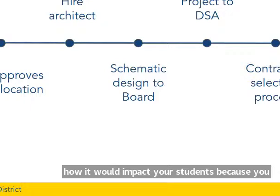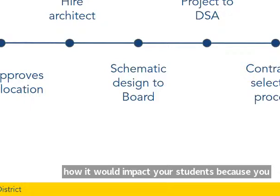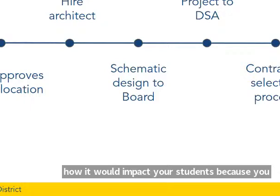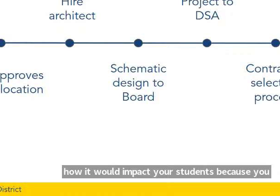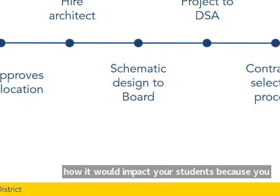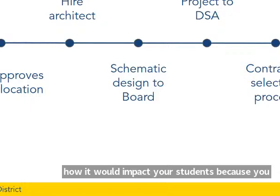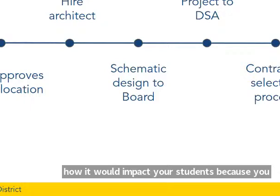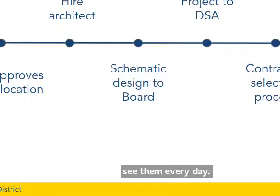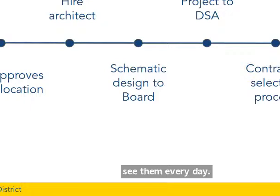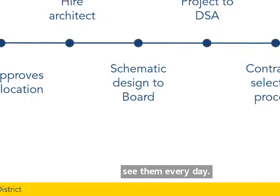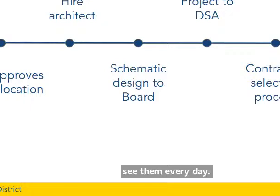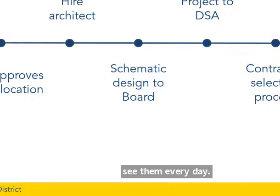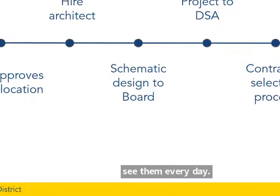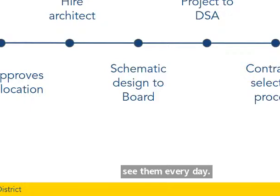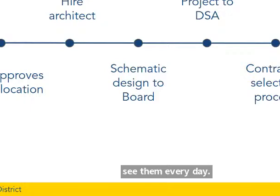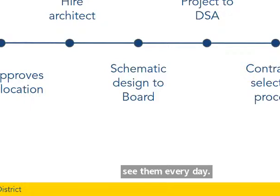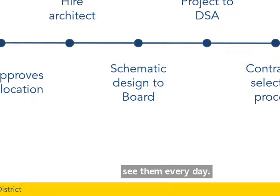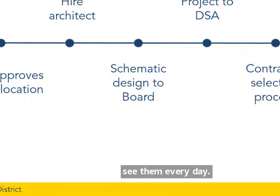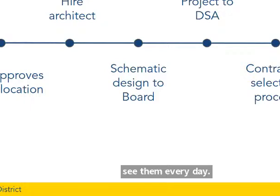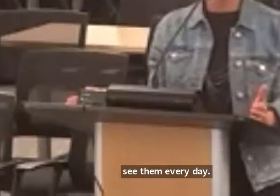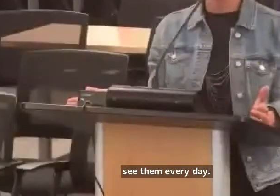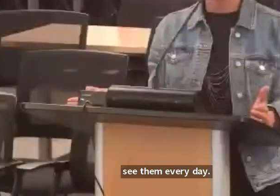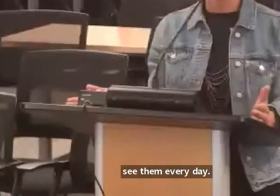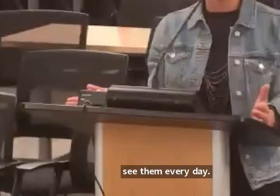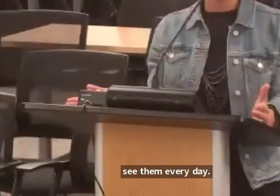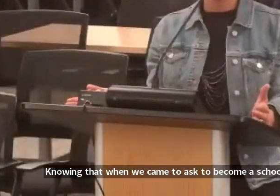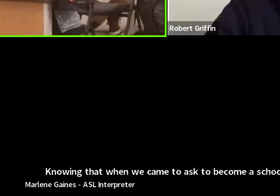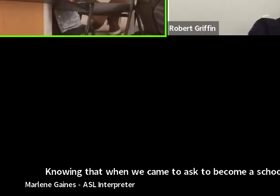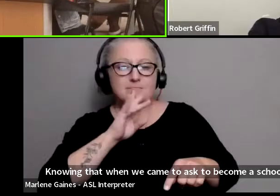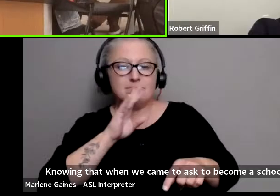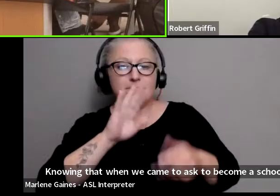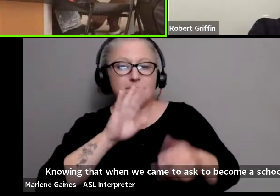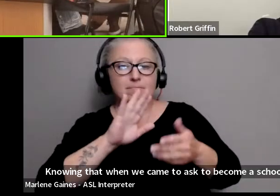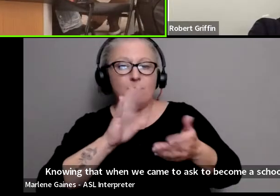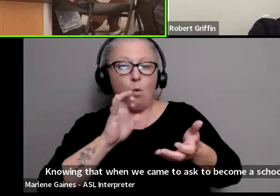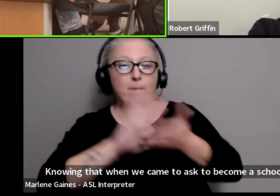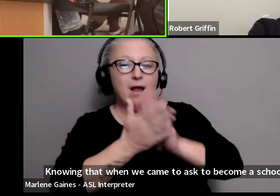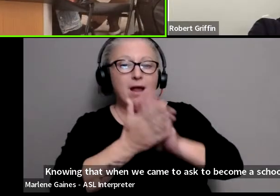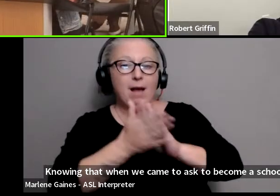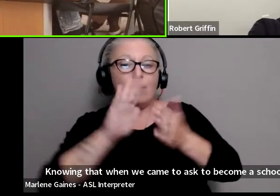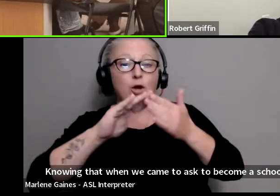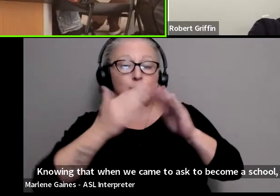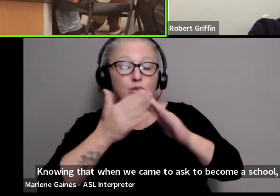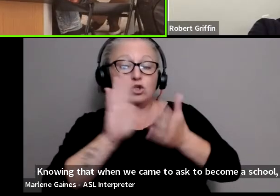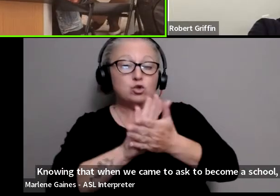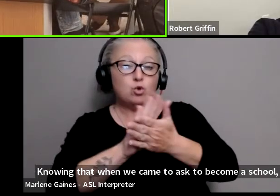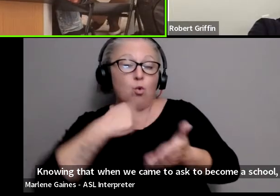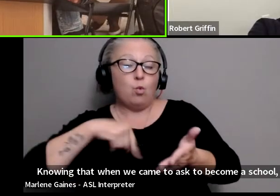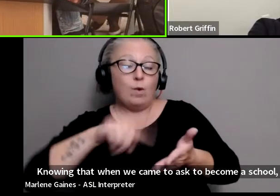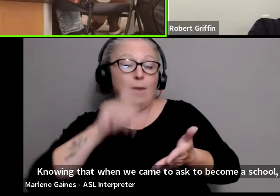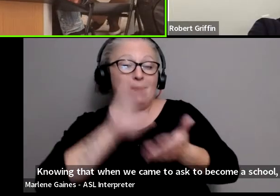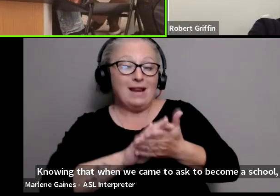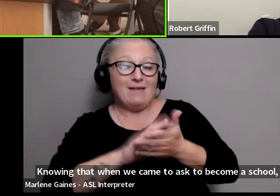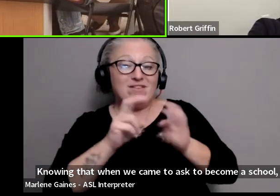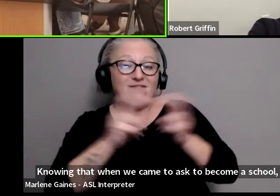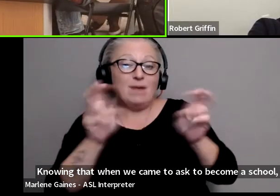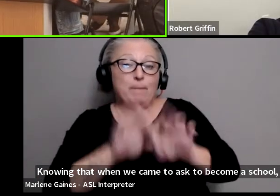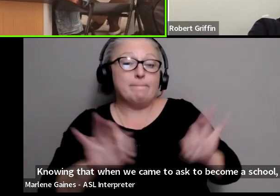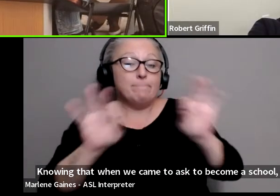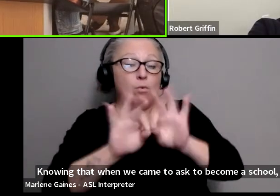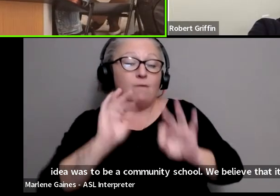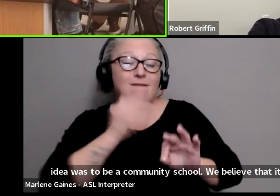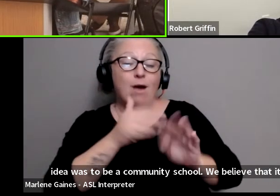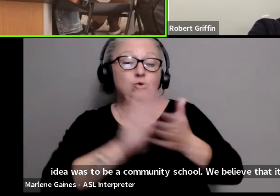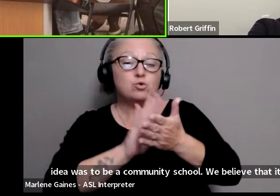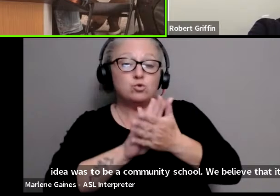Knowing that when we came to ask to become a school, our idea was to be a community school. We believe that it is very important for our school to